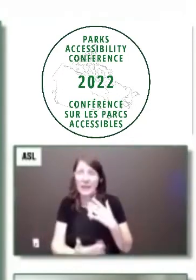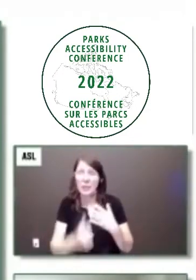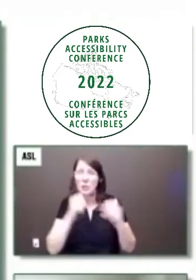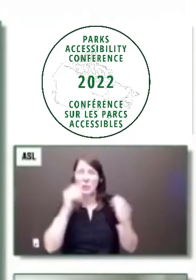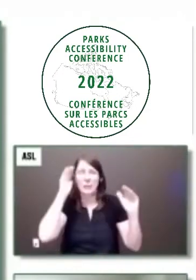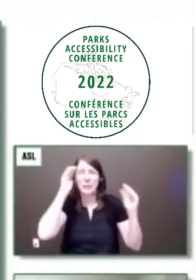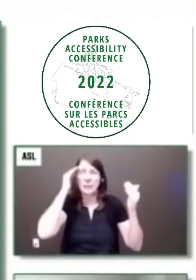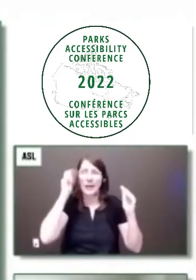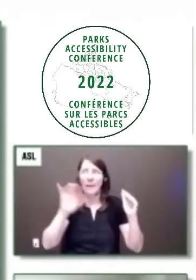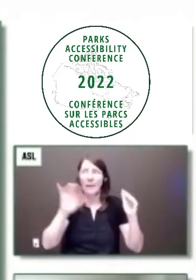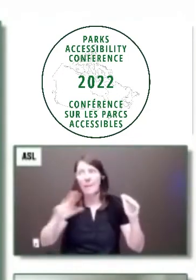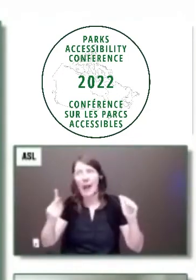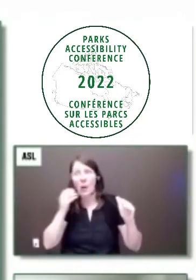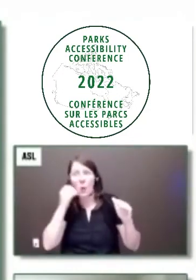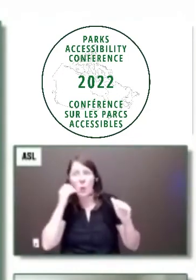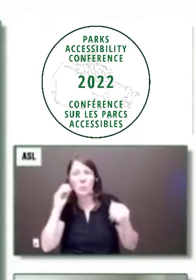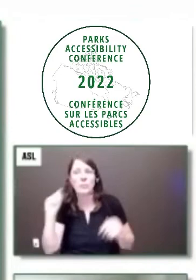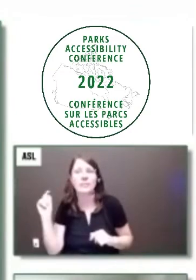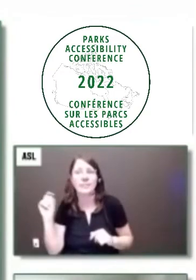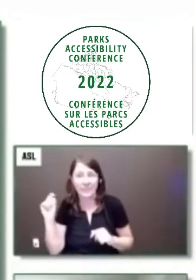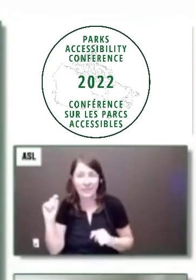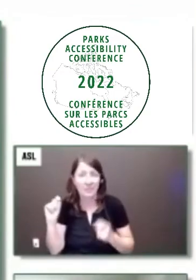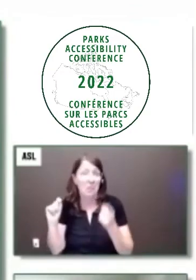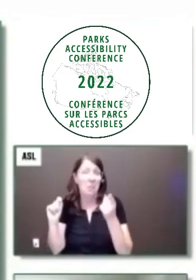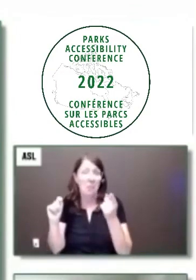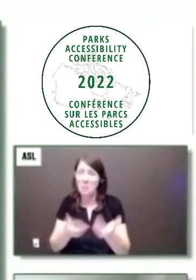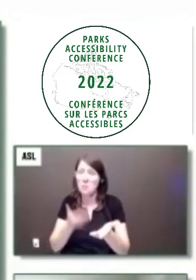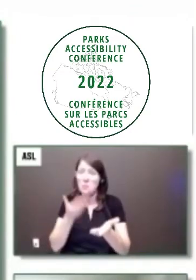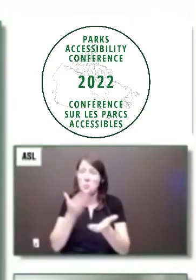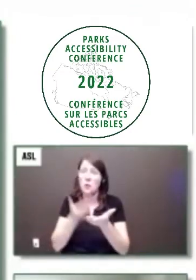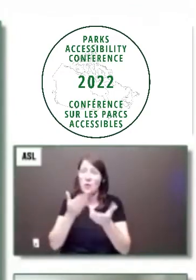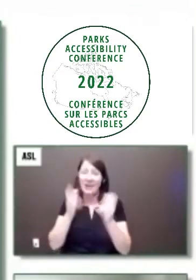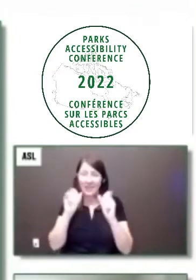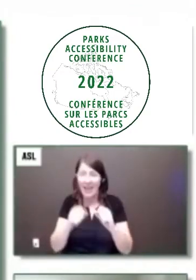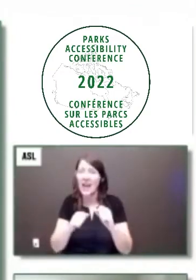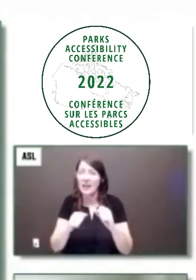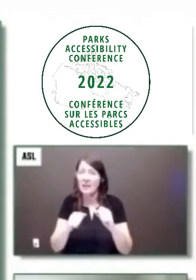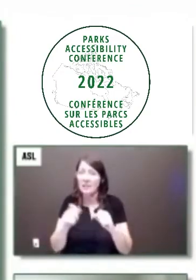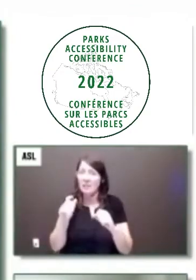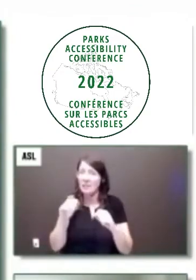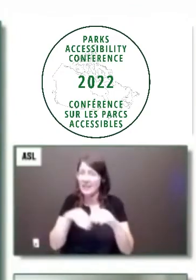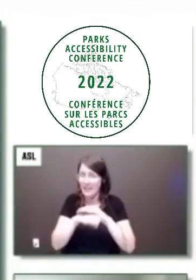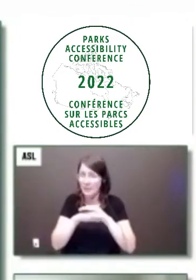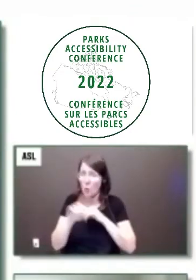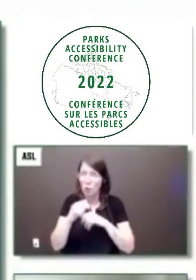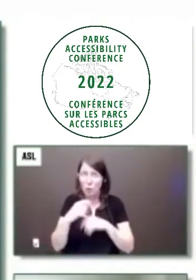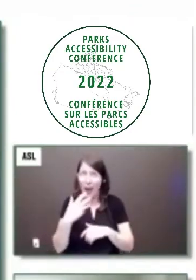possible to have a facility like this somewhere outdoors in nature. Next slide.